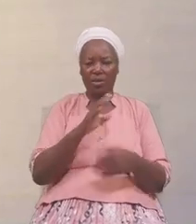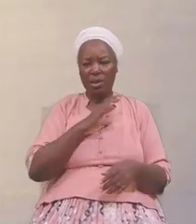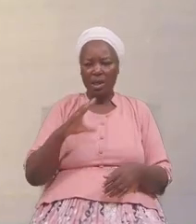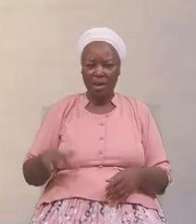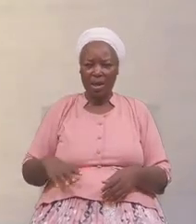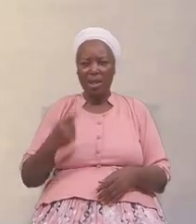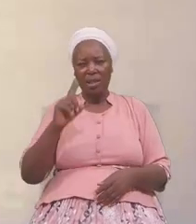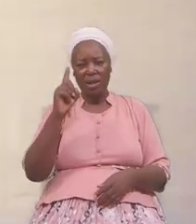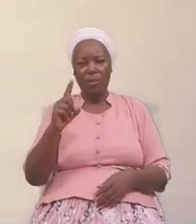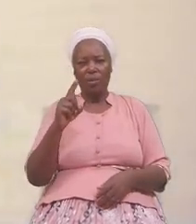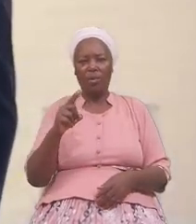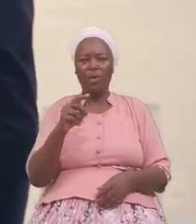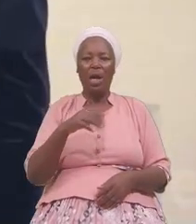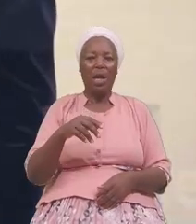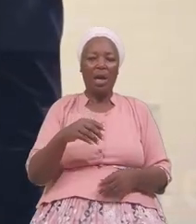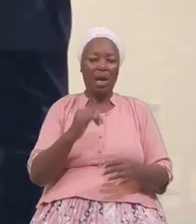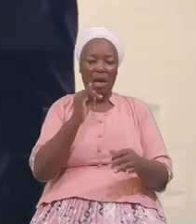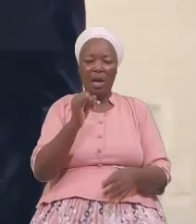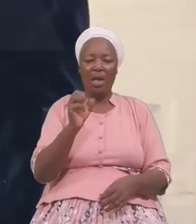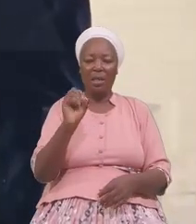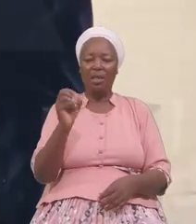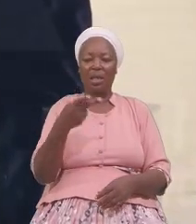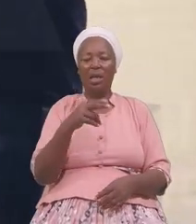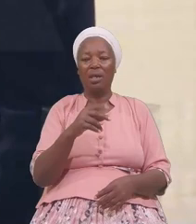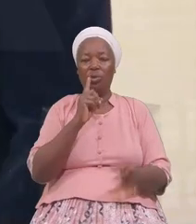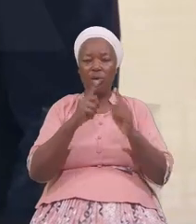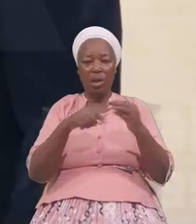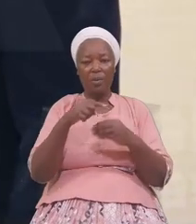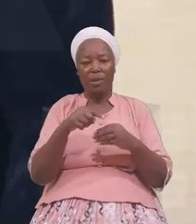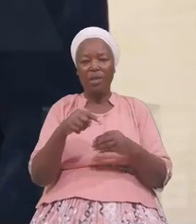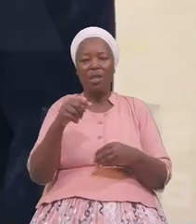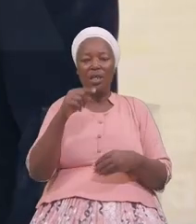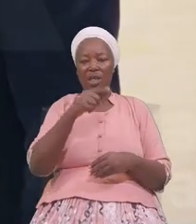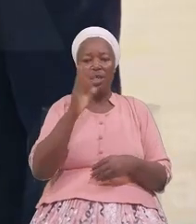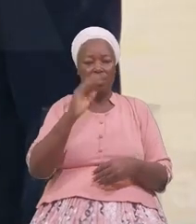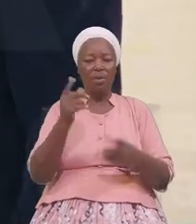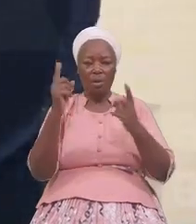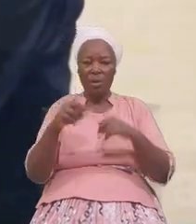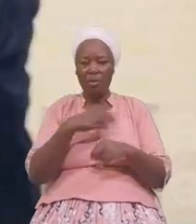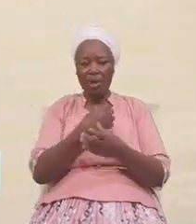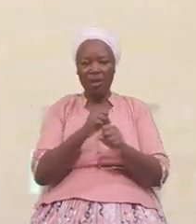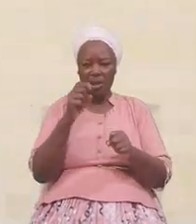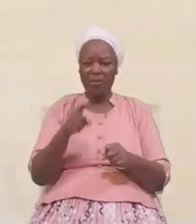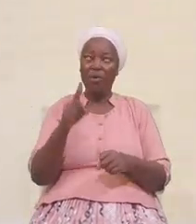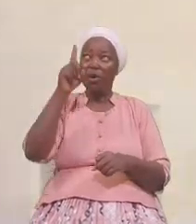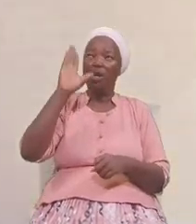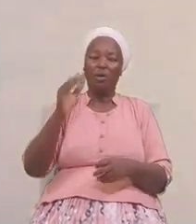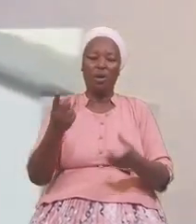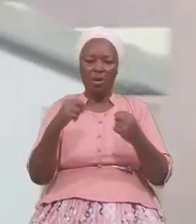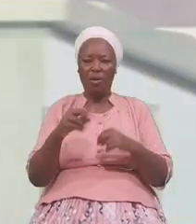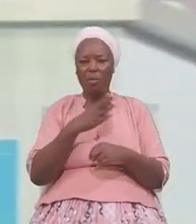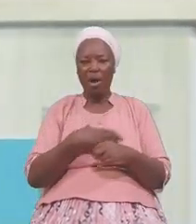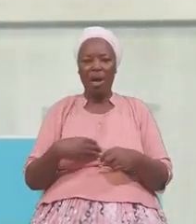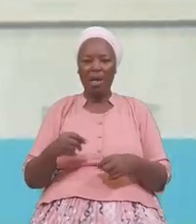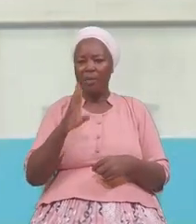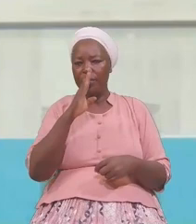the one Isaiah prophesied about, he will come and save you. He will come and be